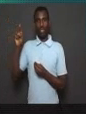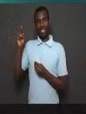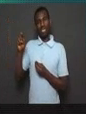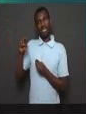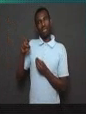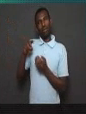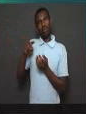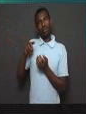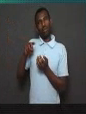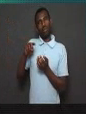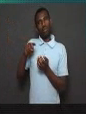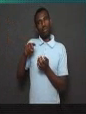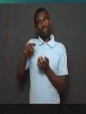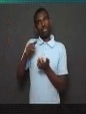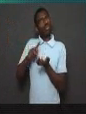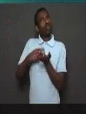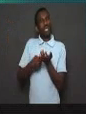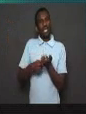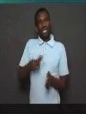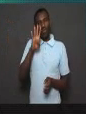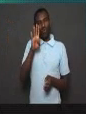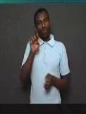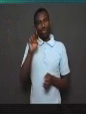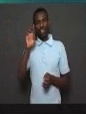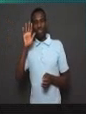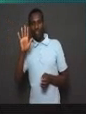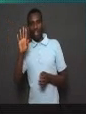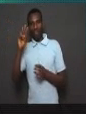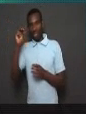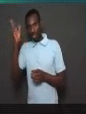about 4.5 meters per second.